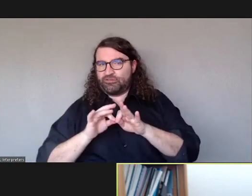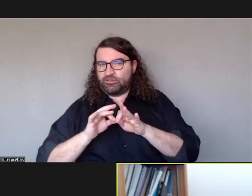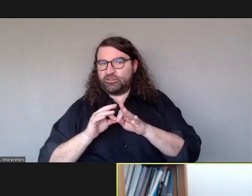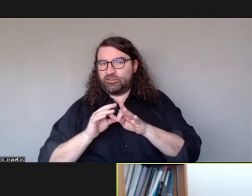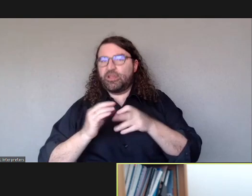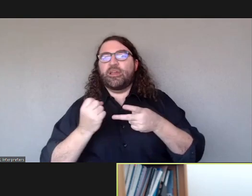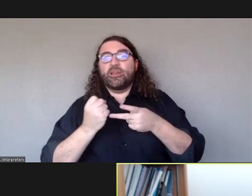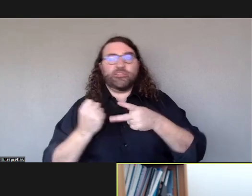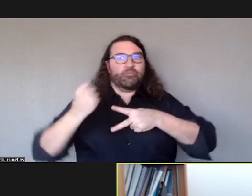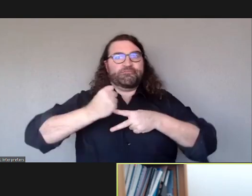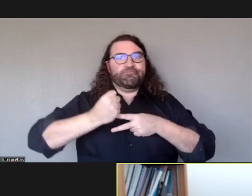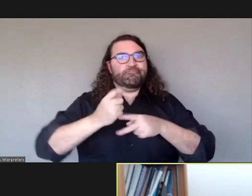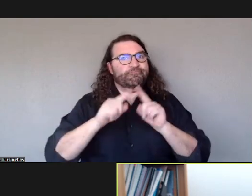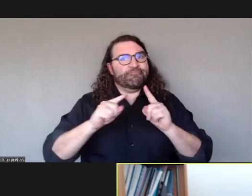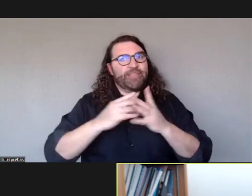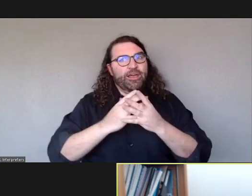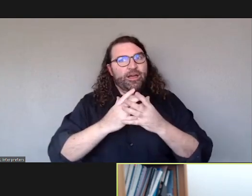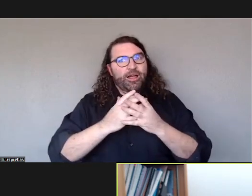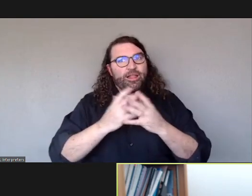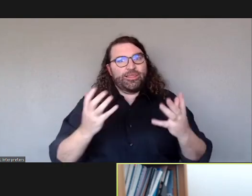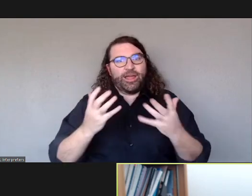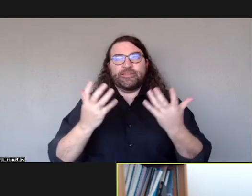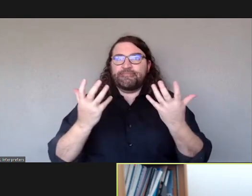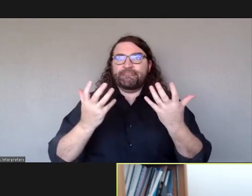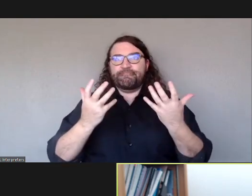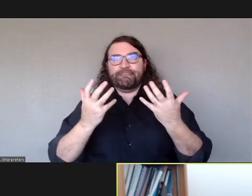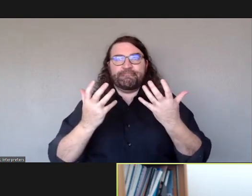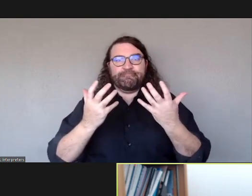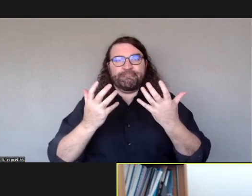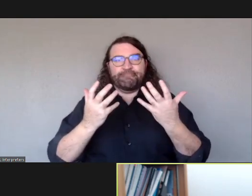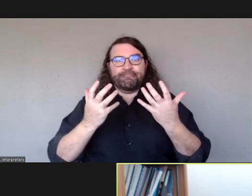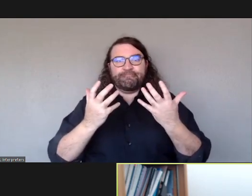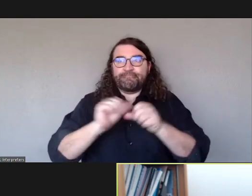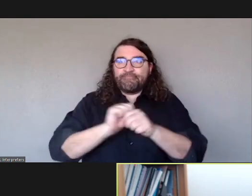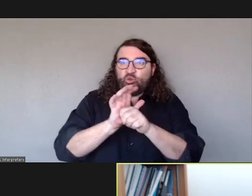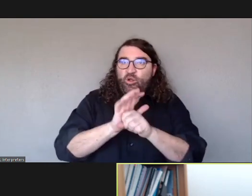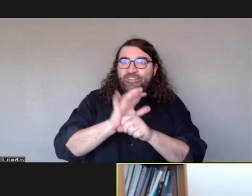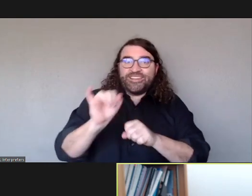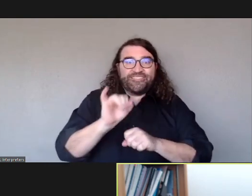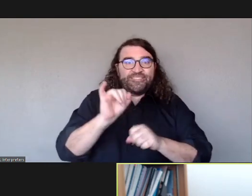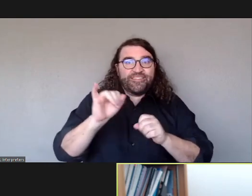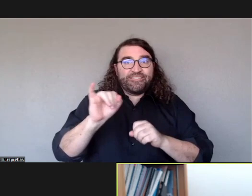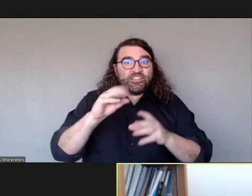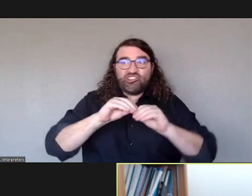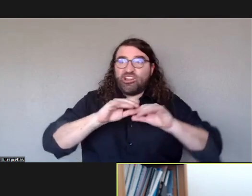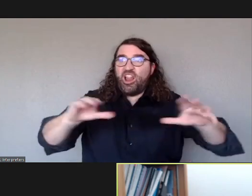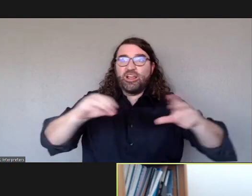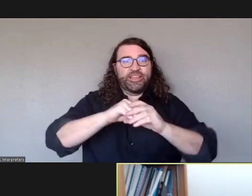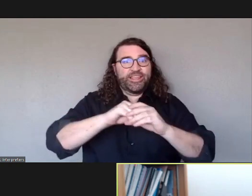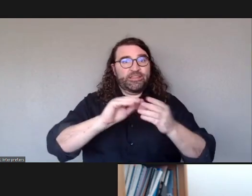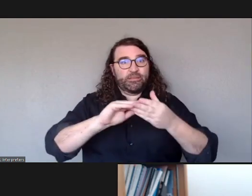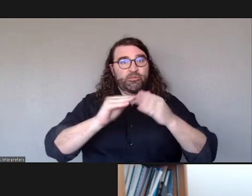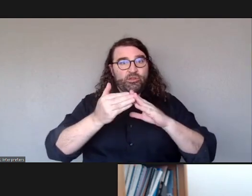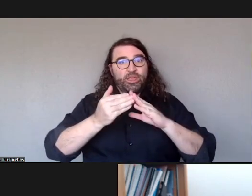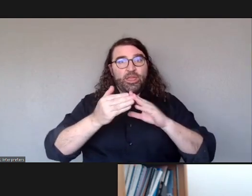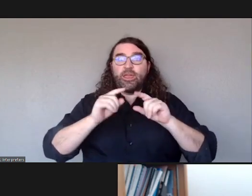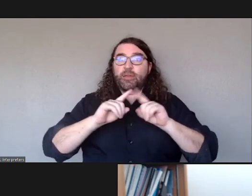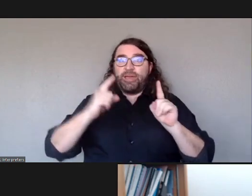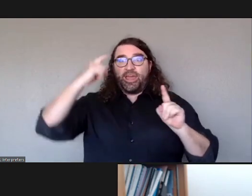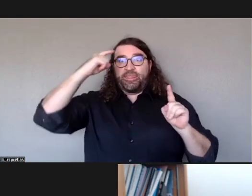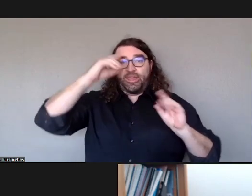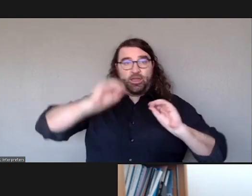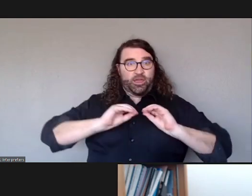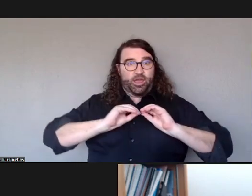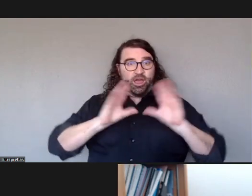a large burden of infections, wide-scale infections in our communities right now. I think it's